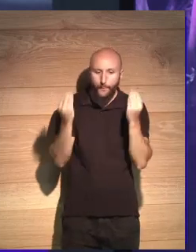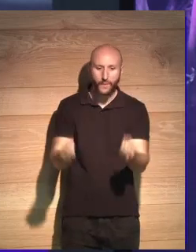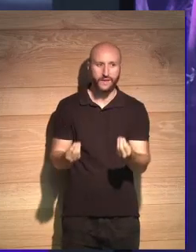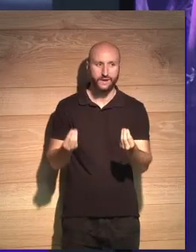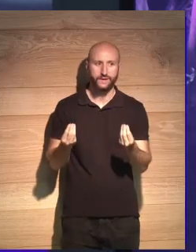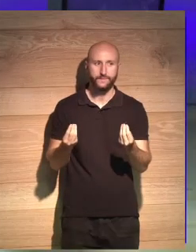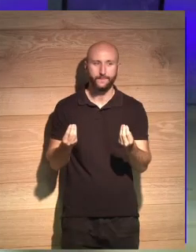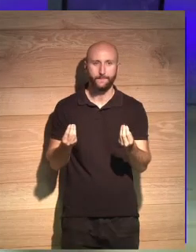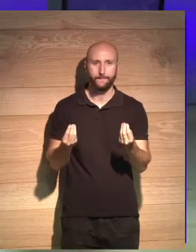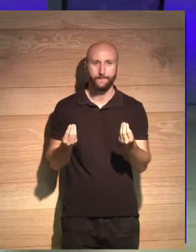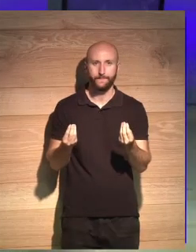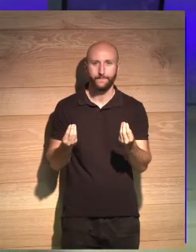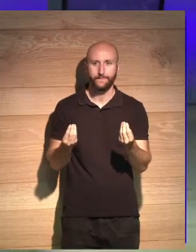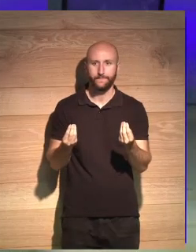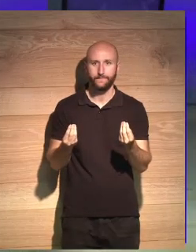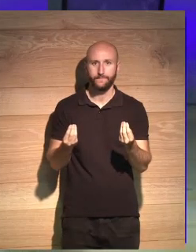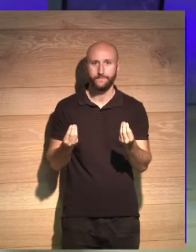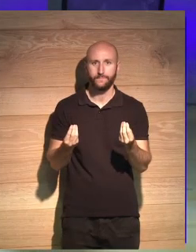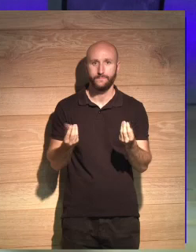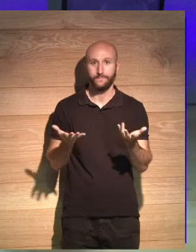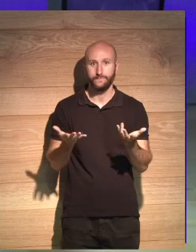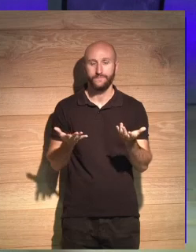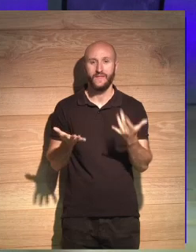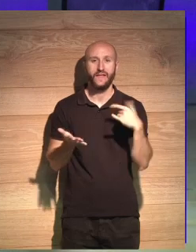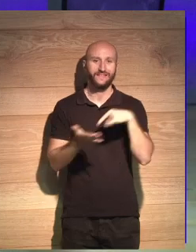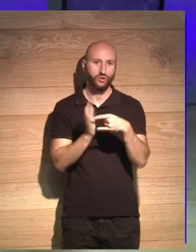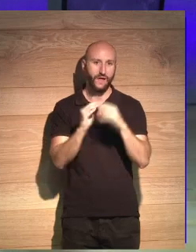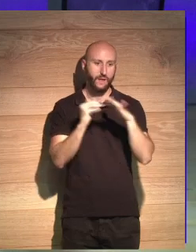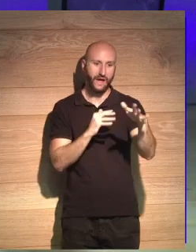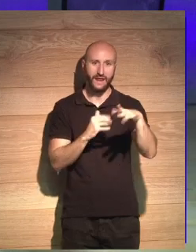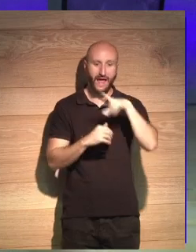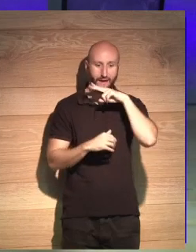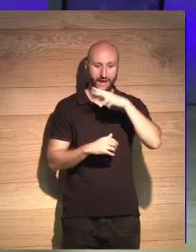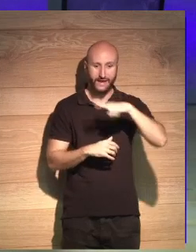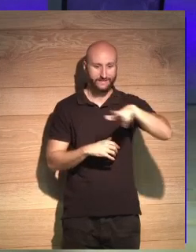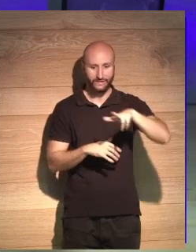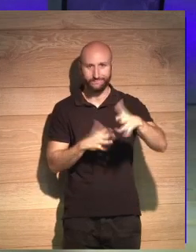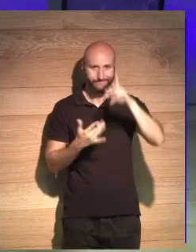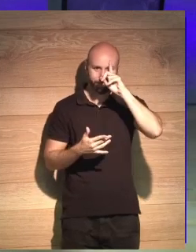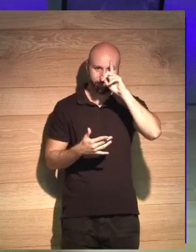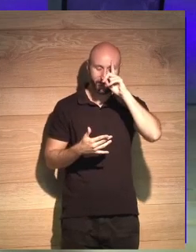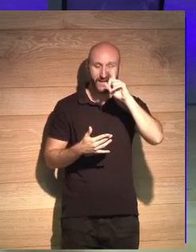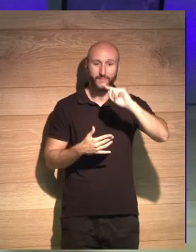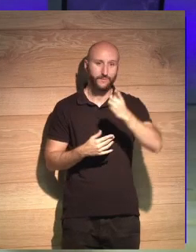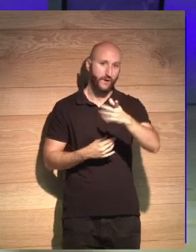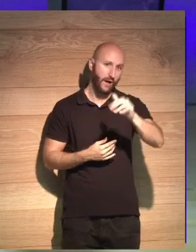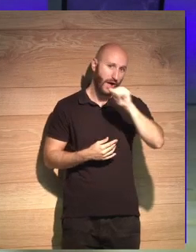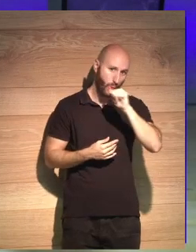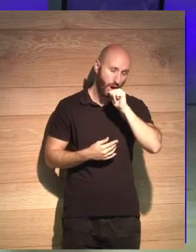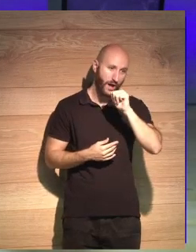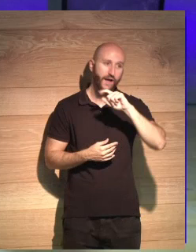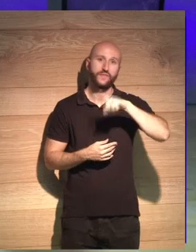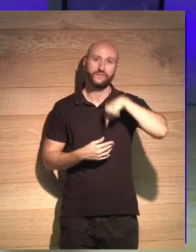coast, you have to develop your technology, your I don't know how you say it in Spanish, this marine, the